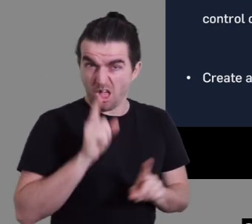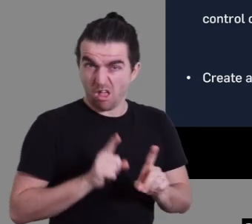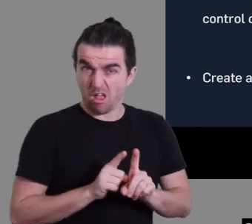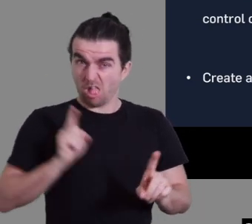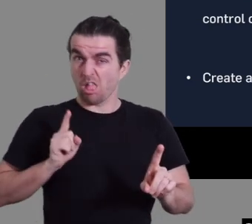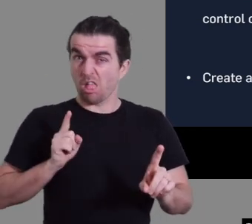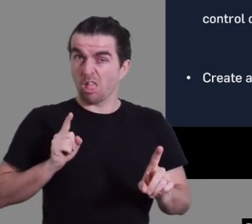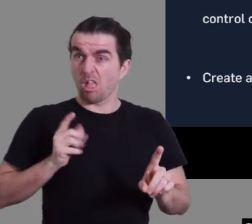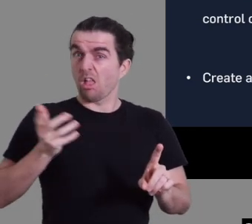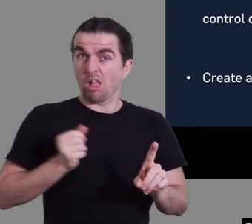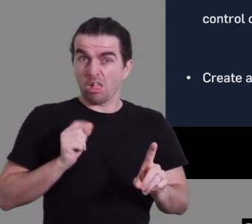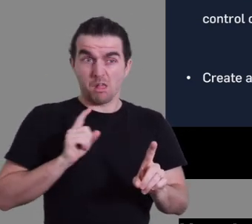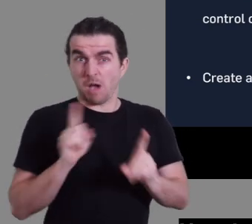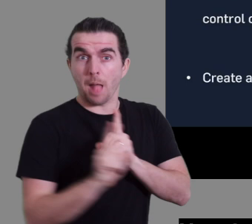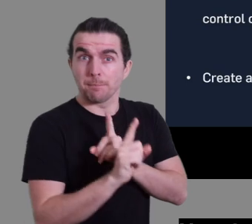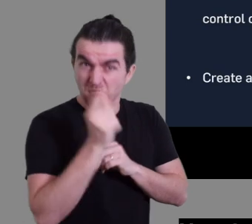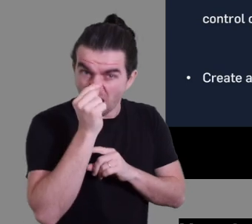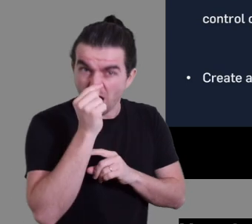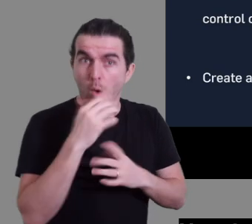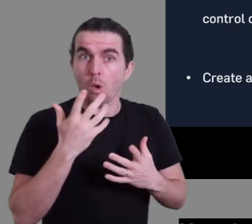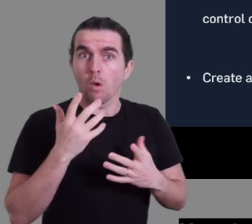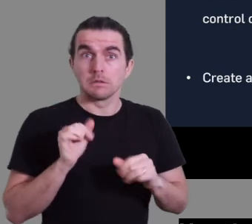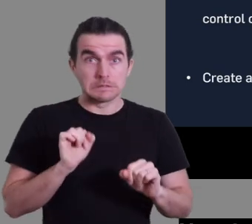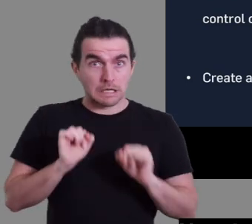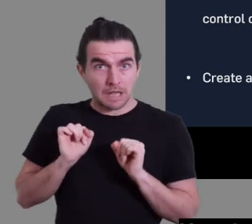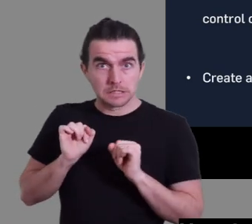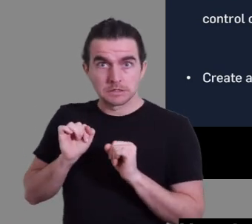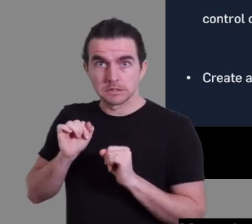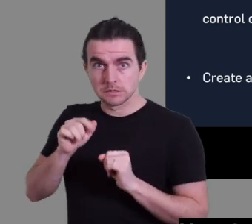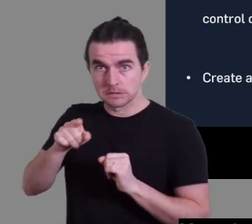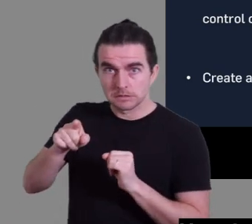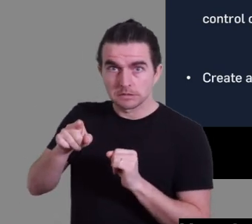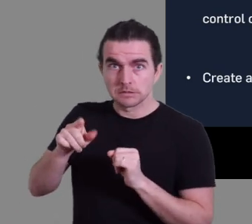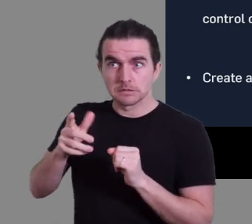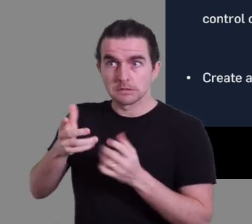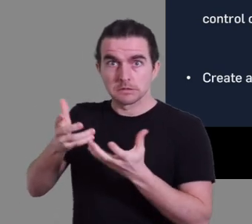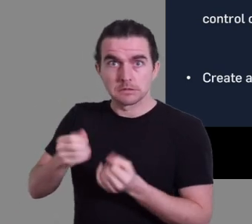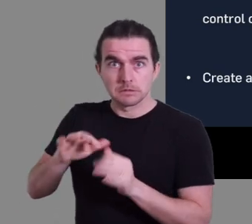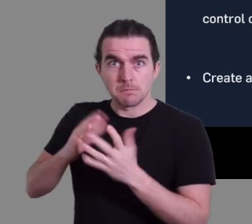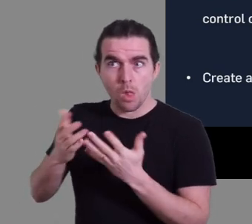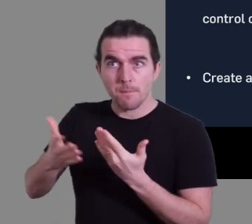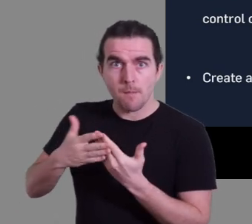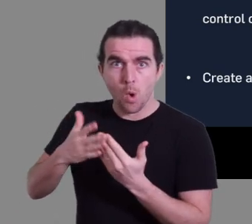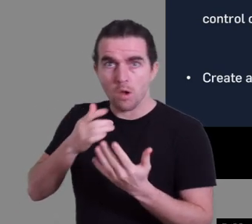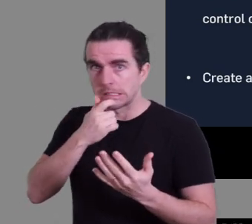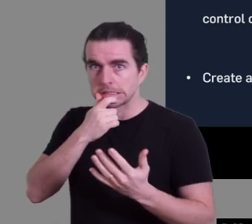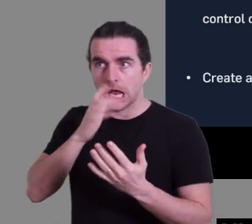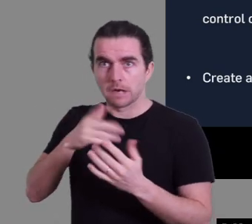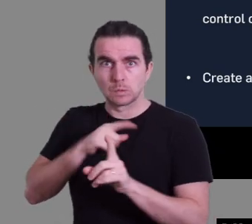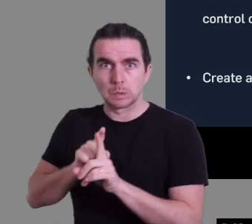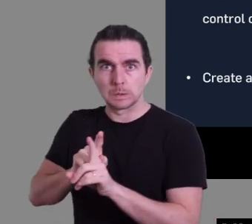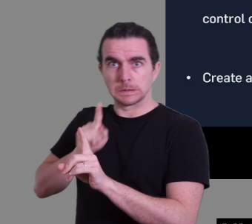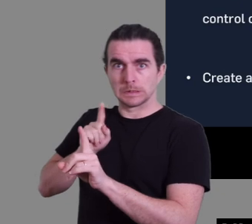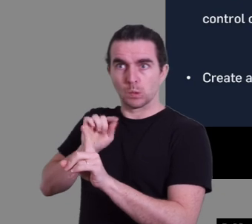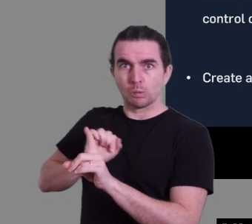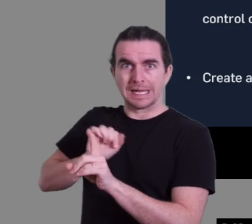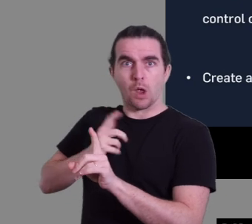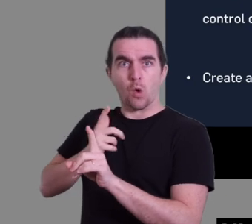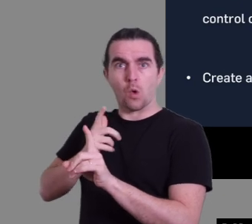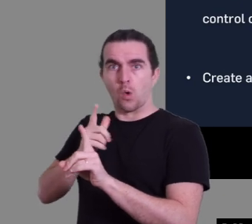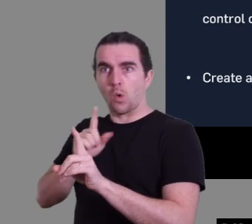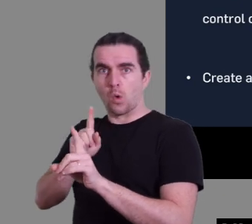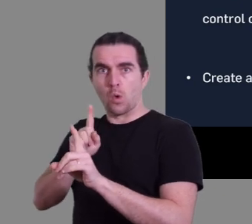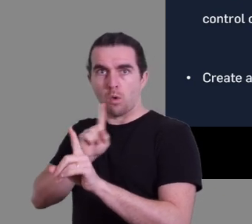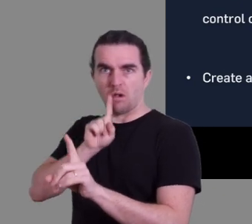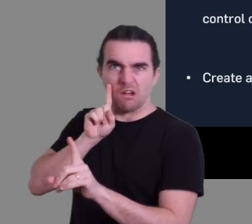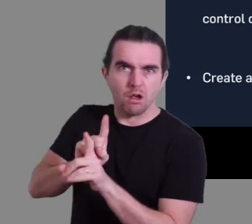So does he have to drop off a little bit more? Has the passer got more time on the ball? So he may need to drop. All those things would come into play